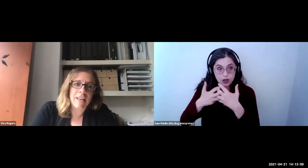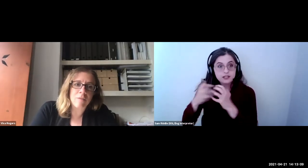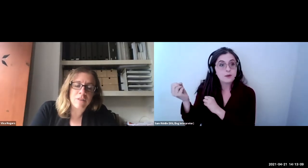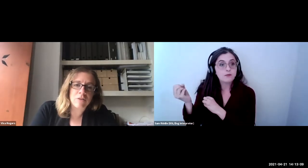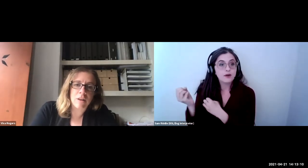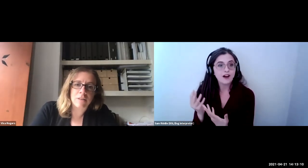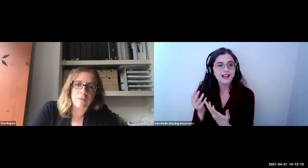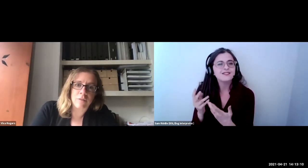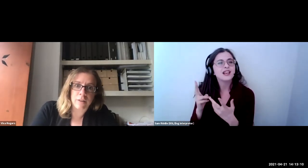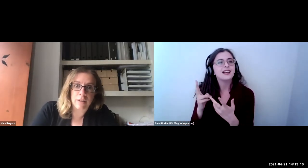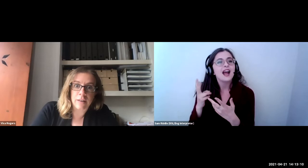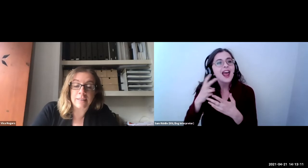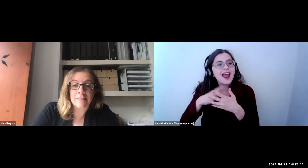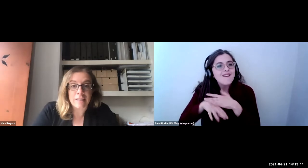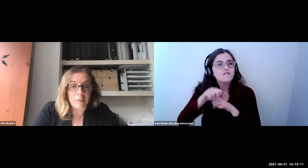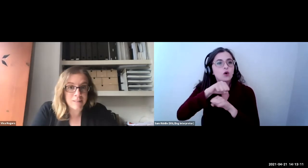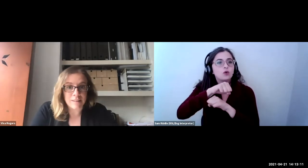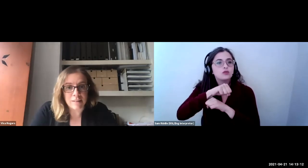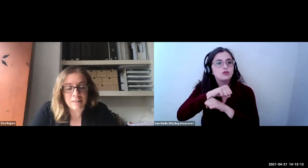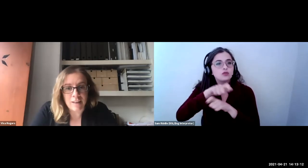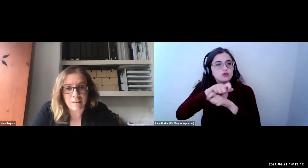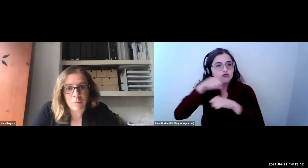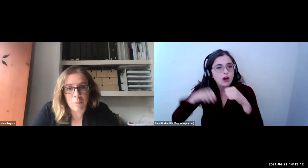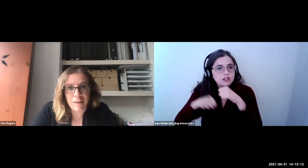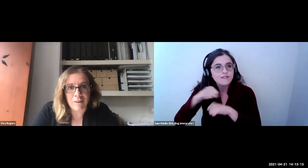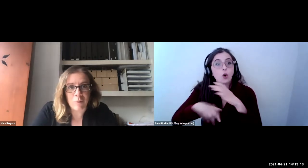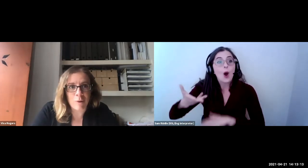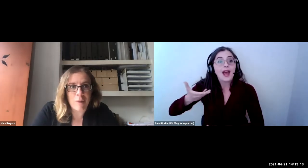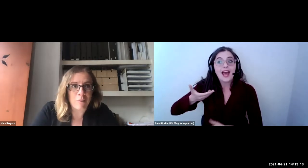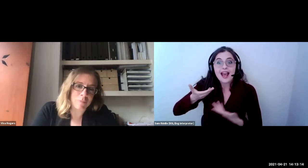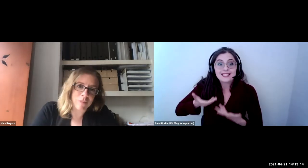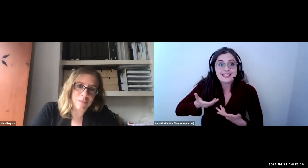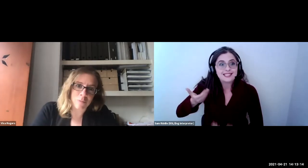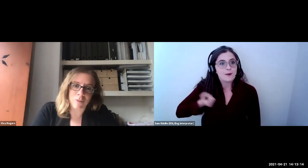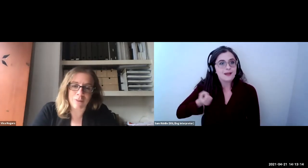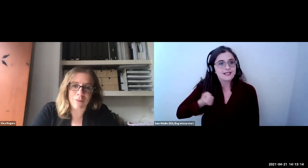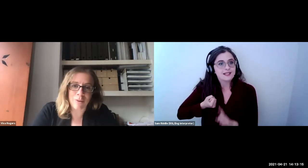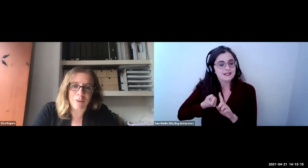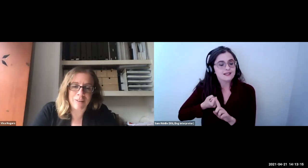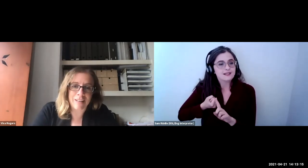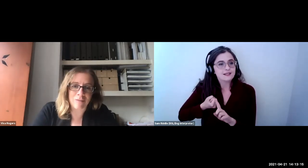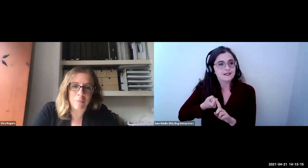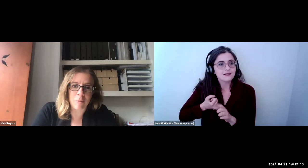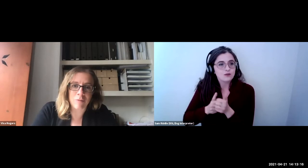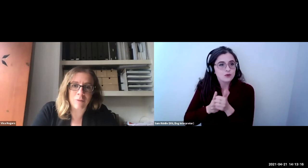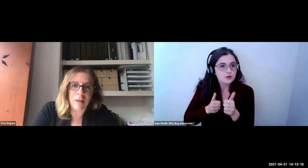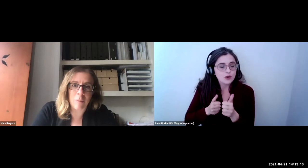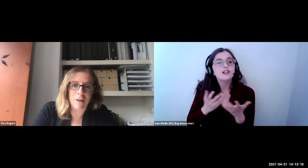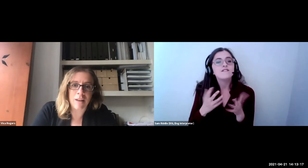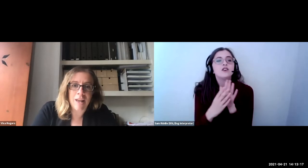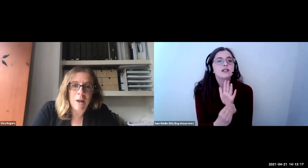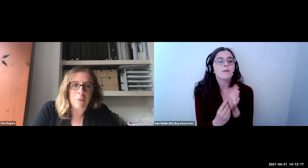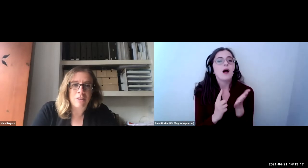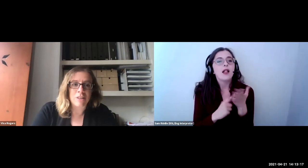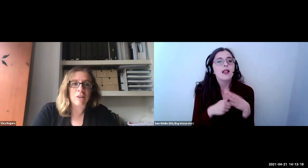an infrastructure for existing businesses. And we'll be hearing more about this through Lynn from Open Food